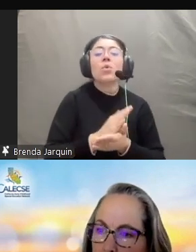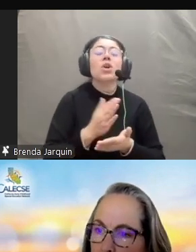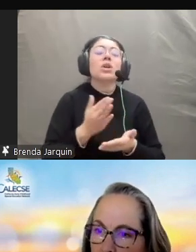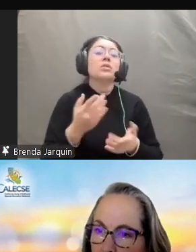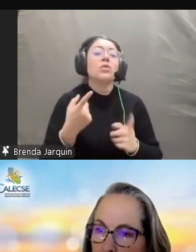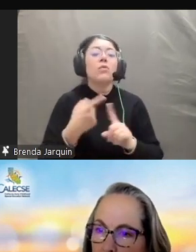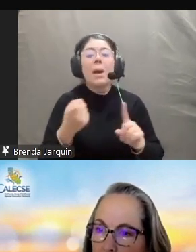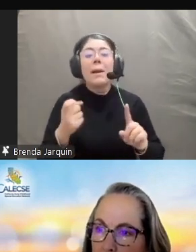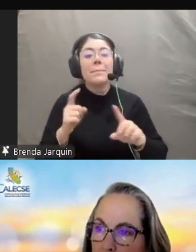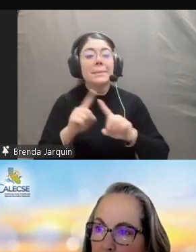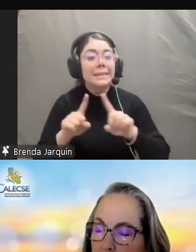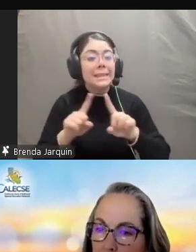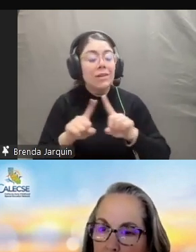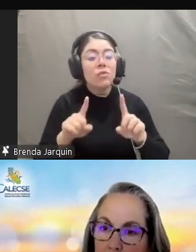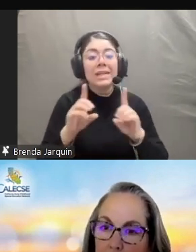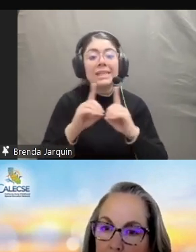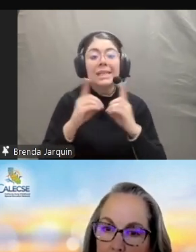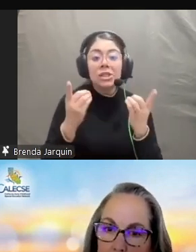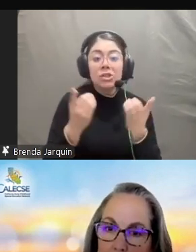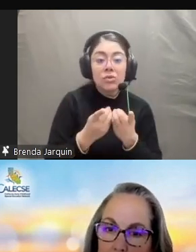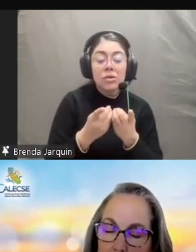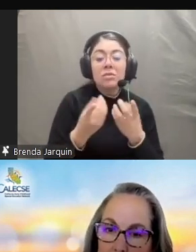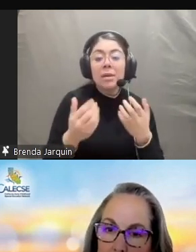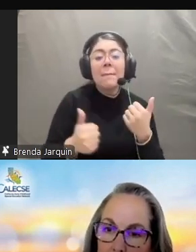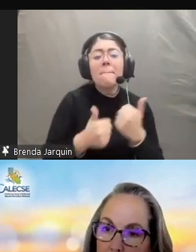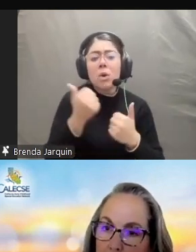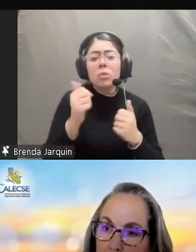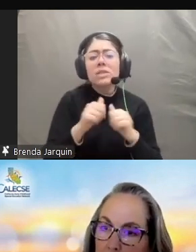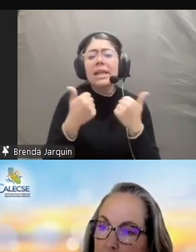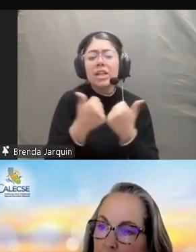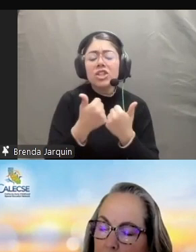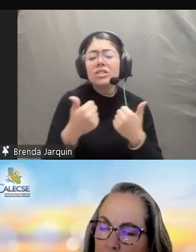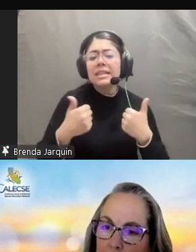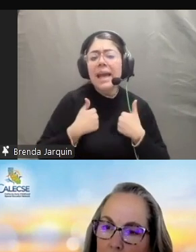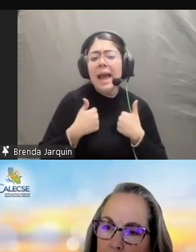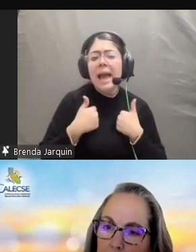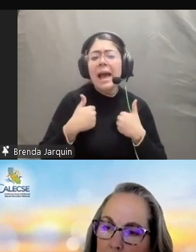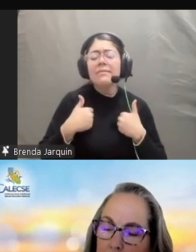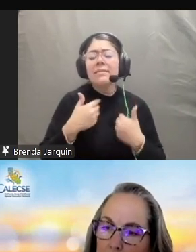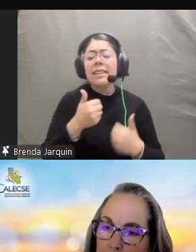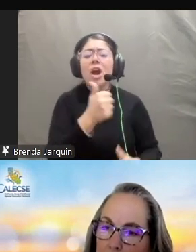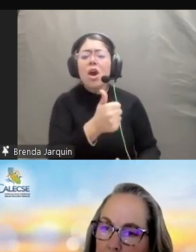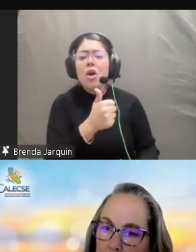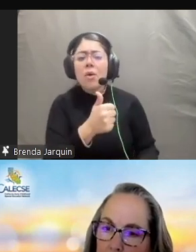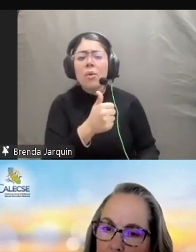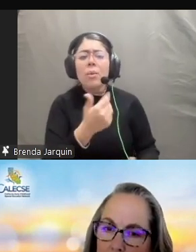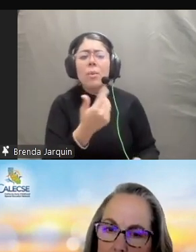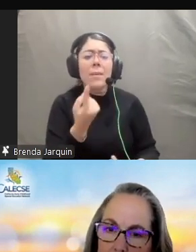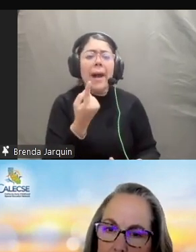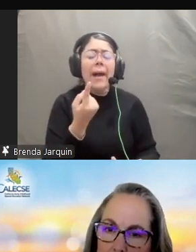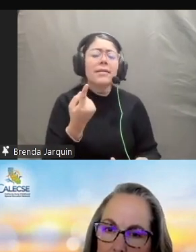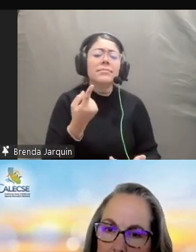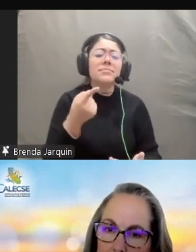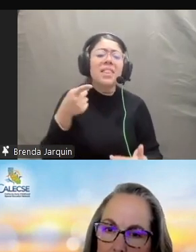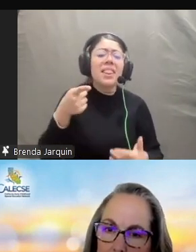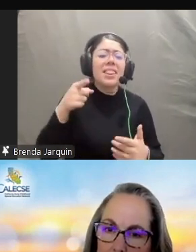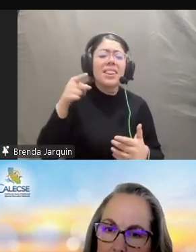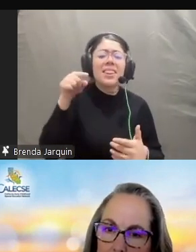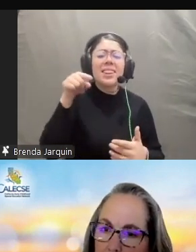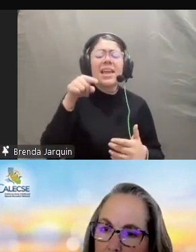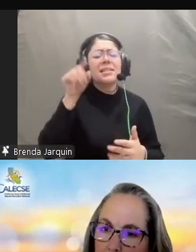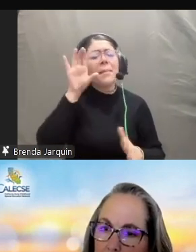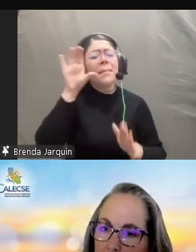most agencies have their own, but if not, this is just a template that captures the basic information